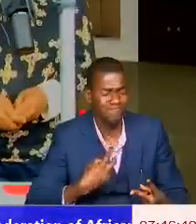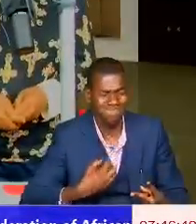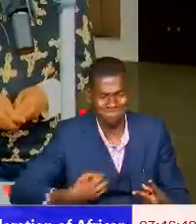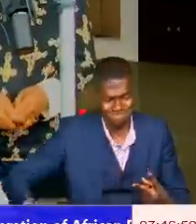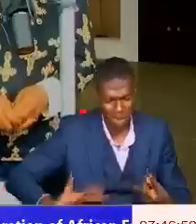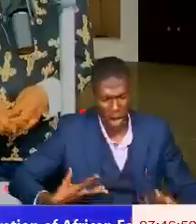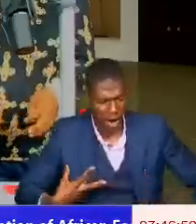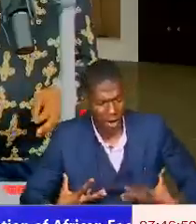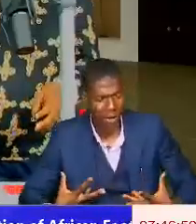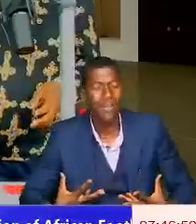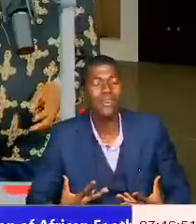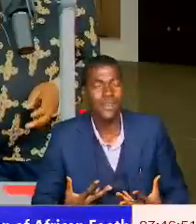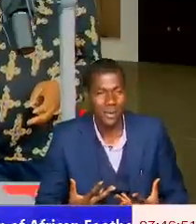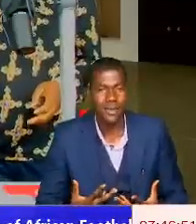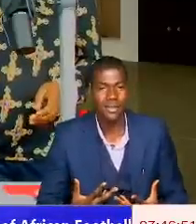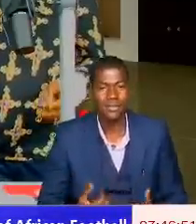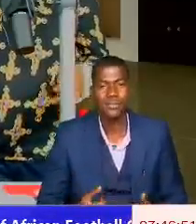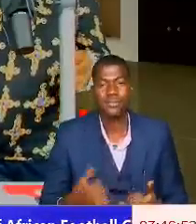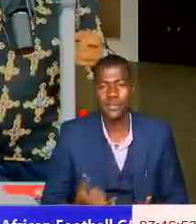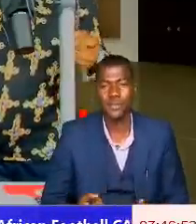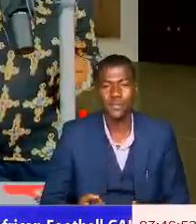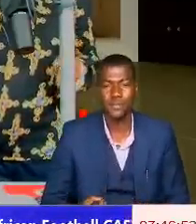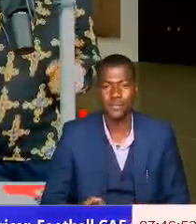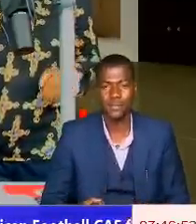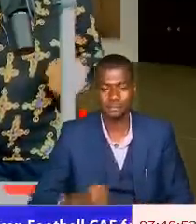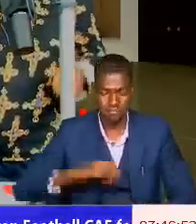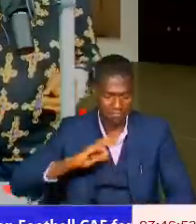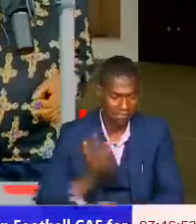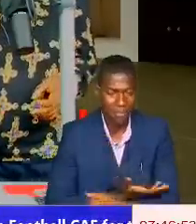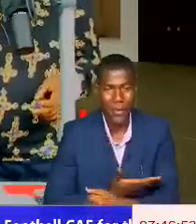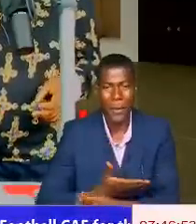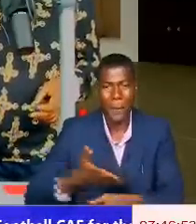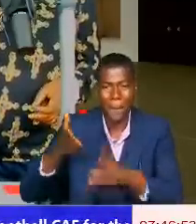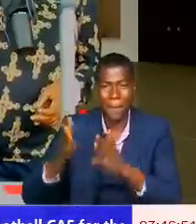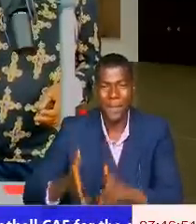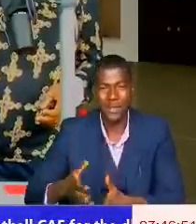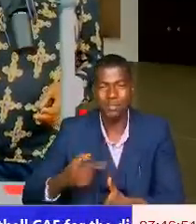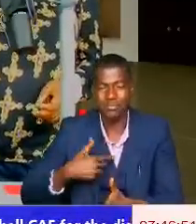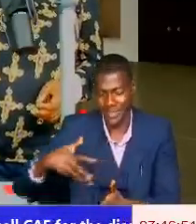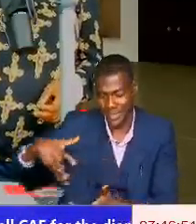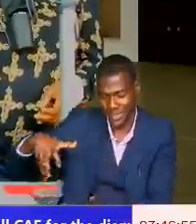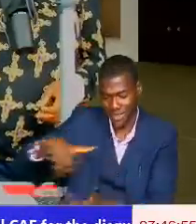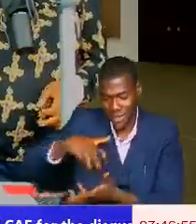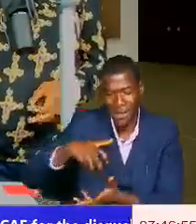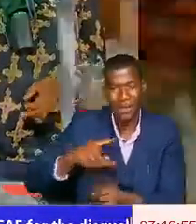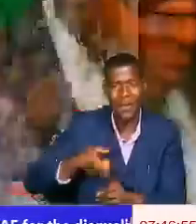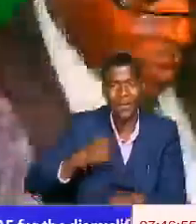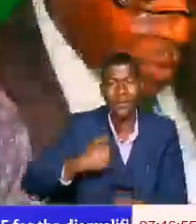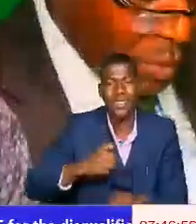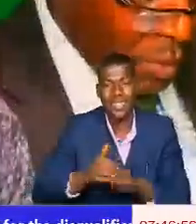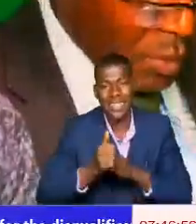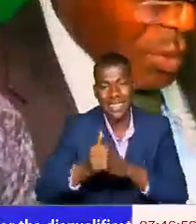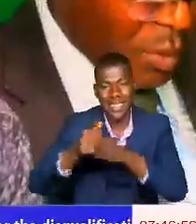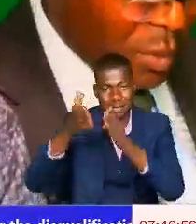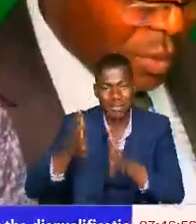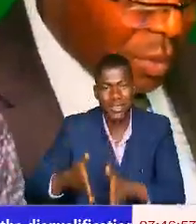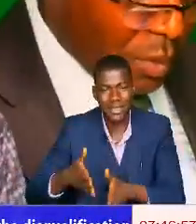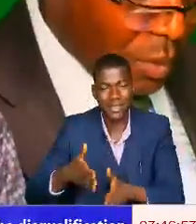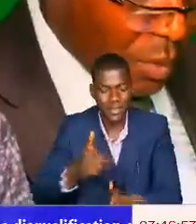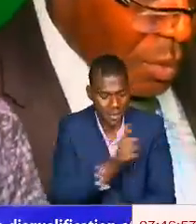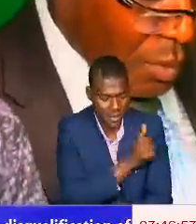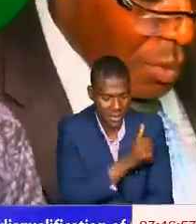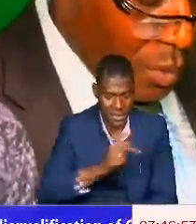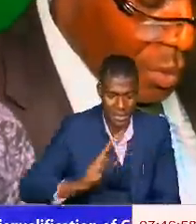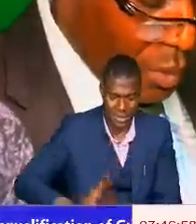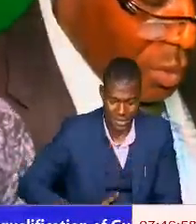energy. Now the energy and swagger and ginger where I've been on collect from my gang leader before. Because as